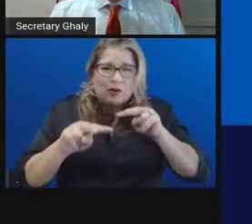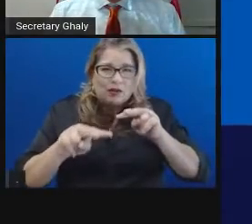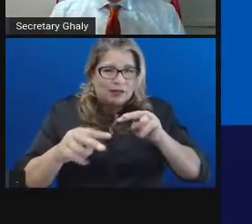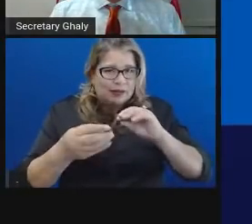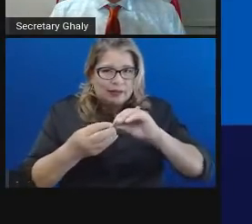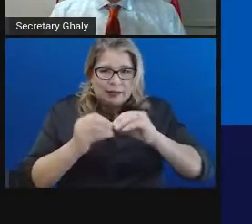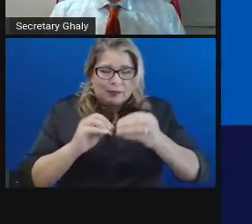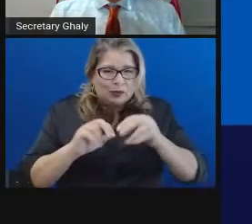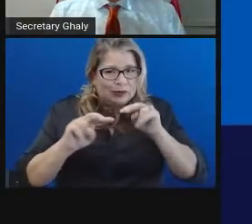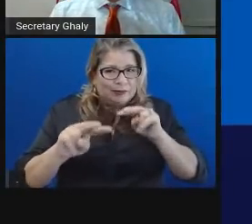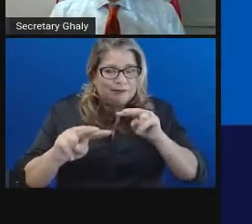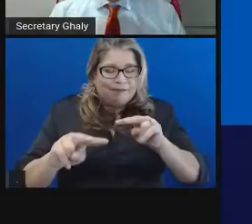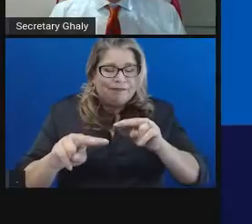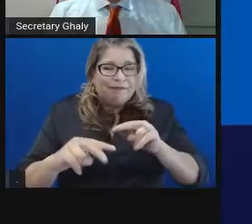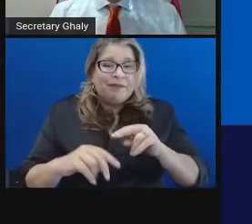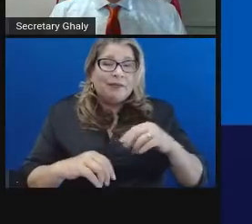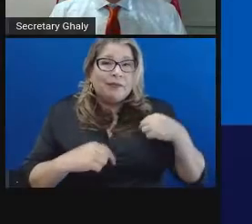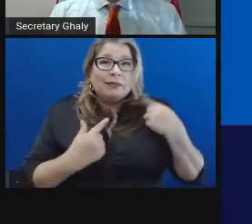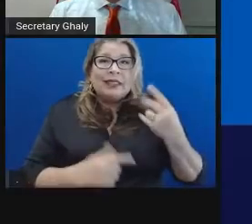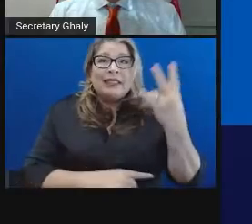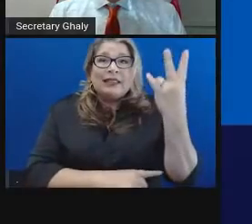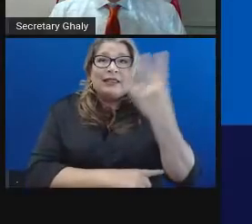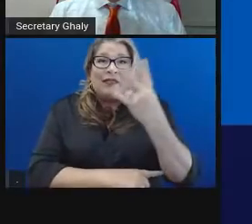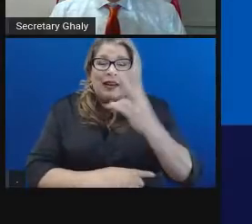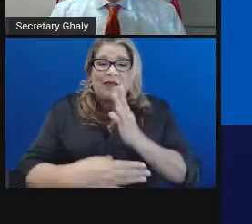this 7-day average of